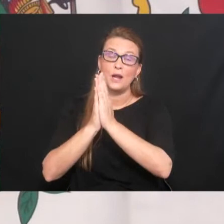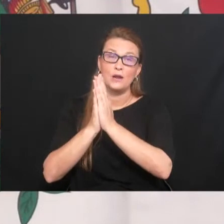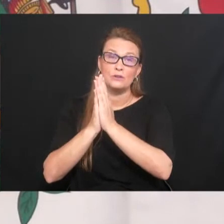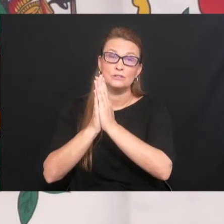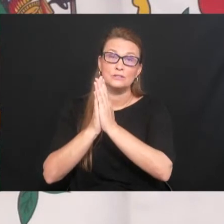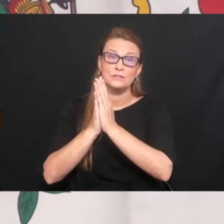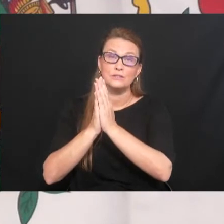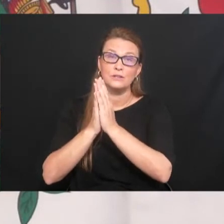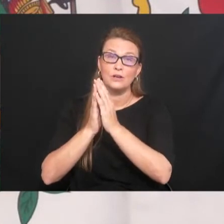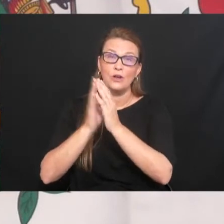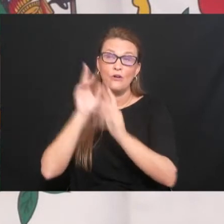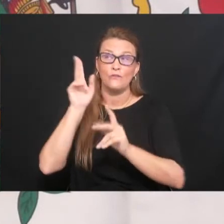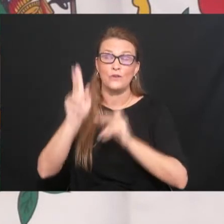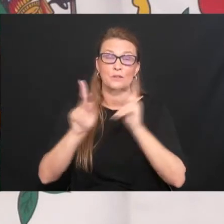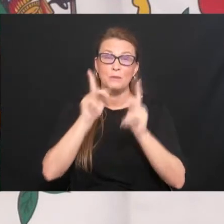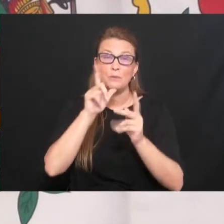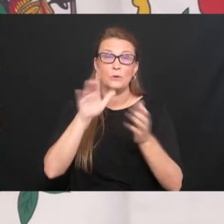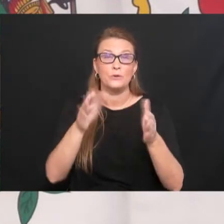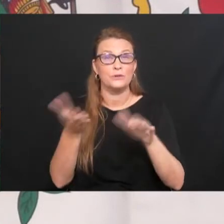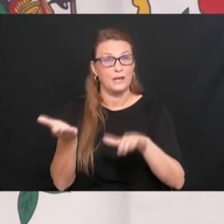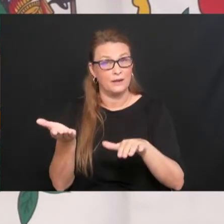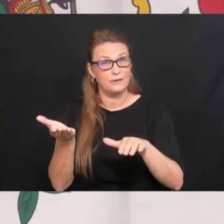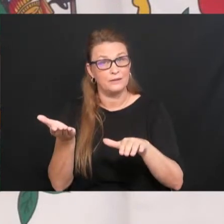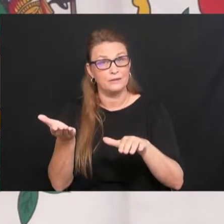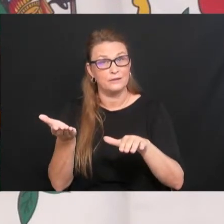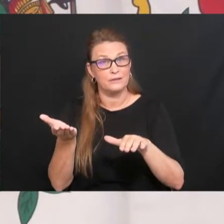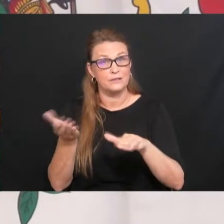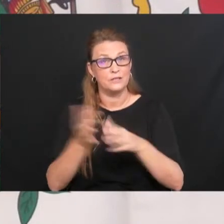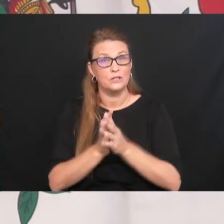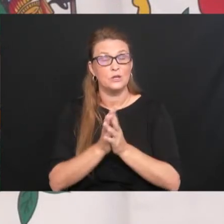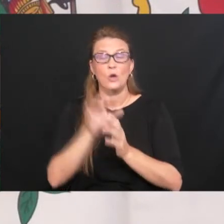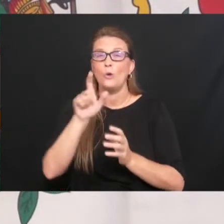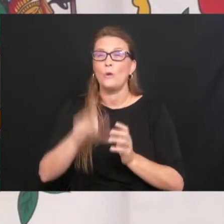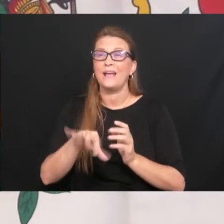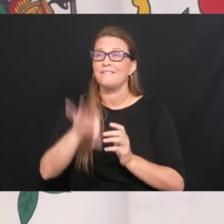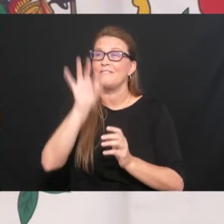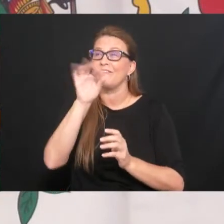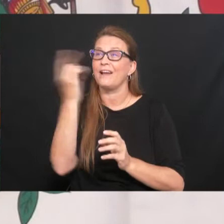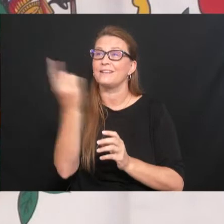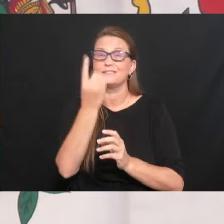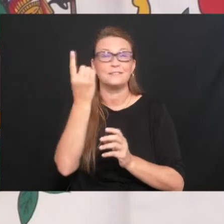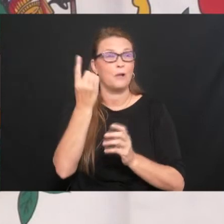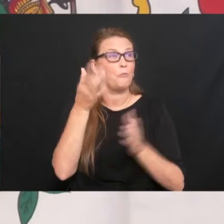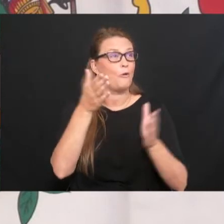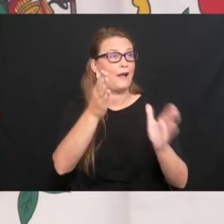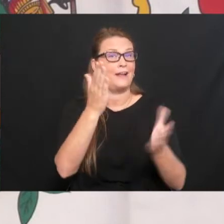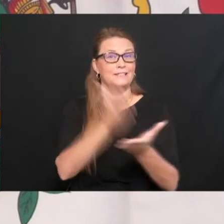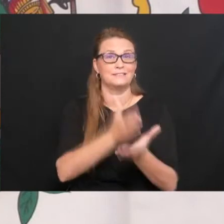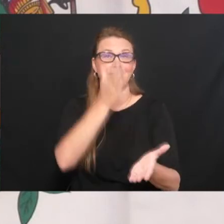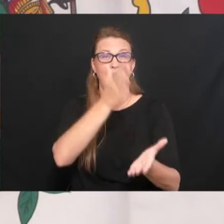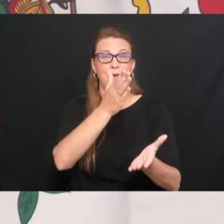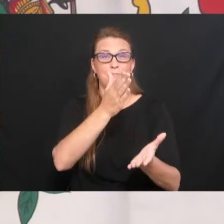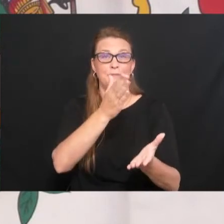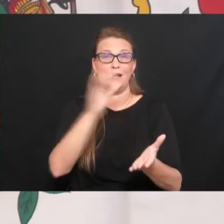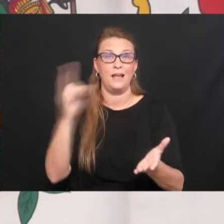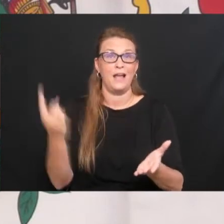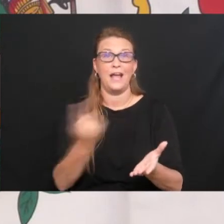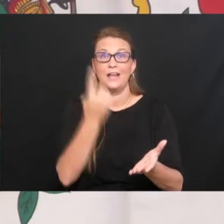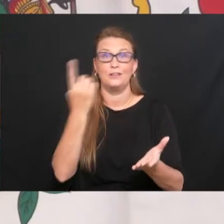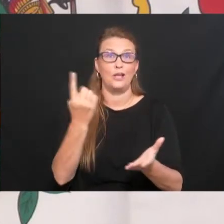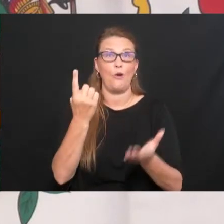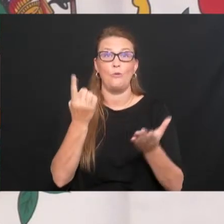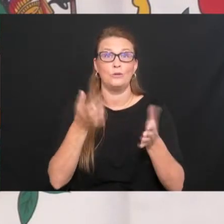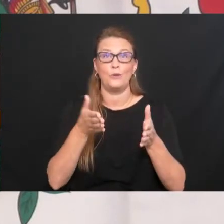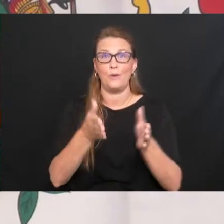these folks that we continue to lose. We've got to find some way to stop this, and right now the only bullet in the